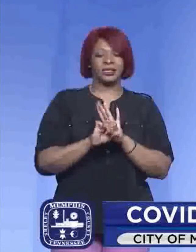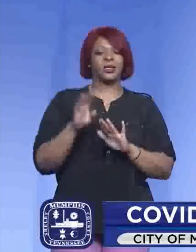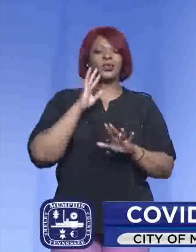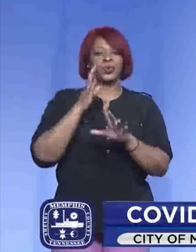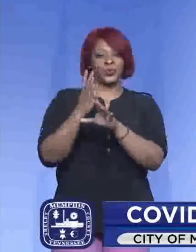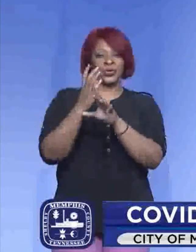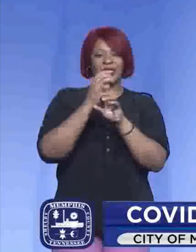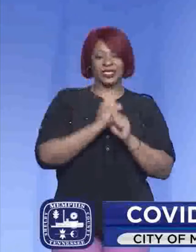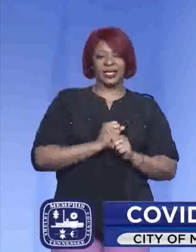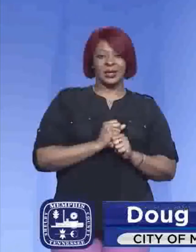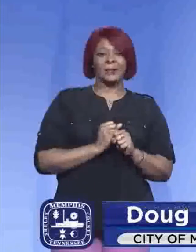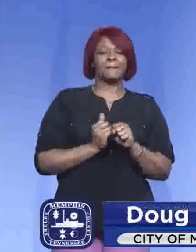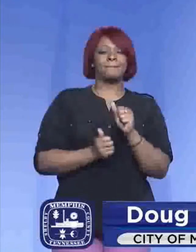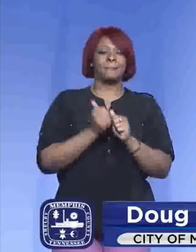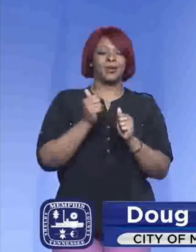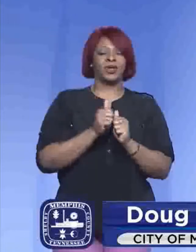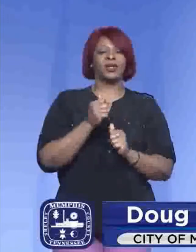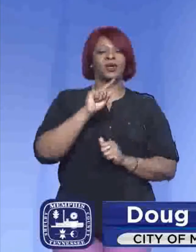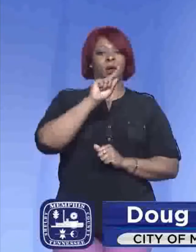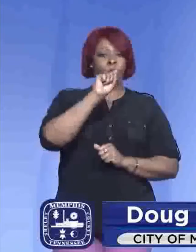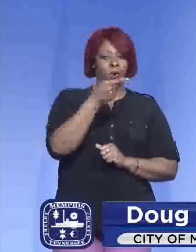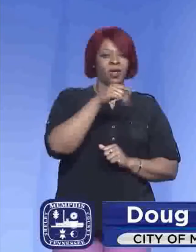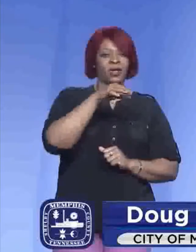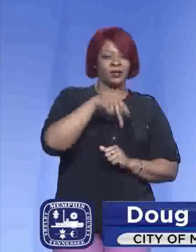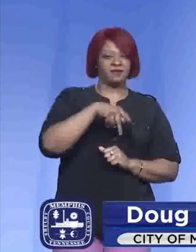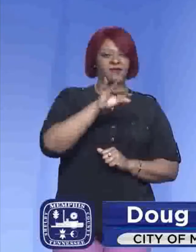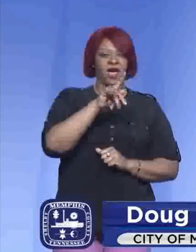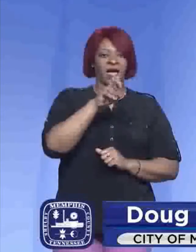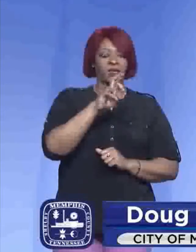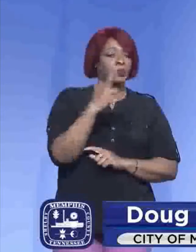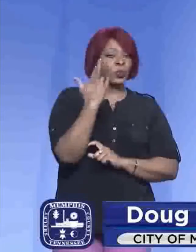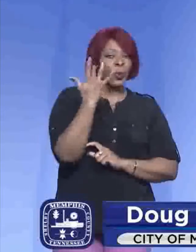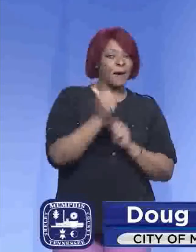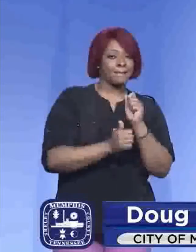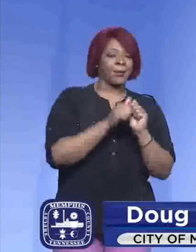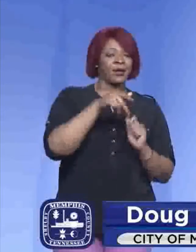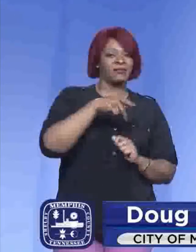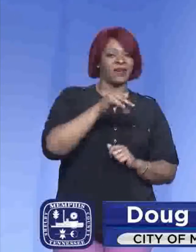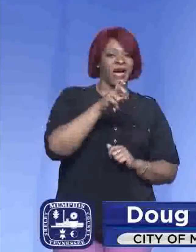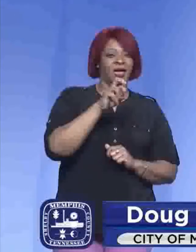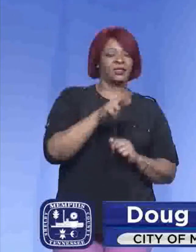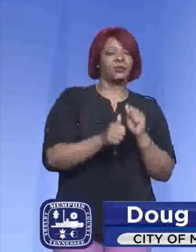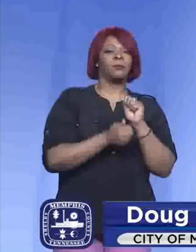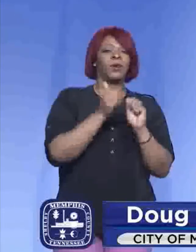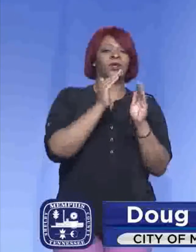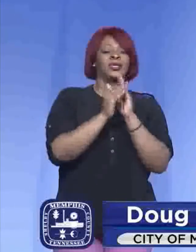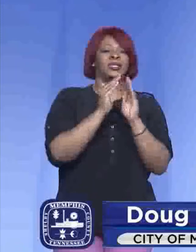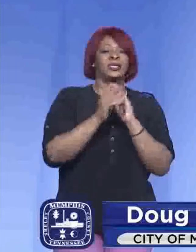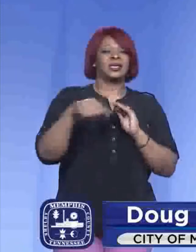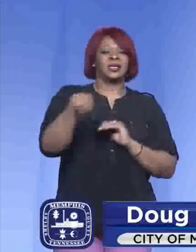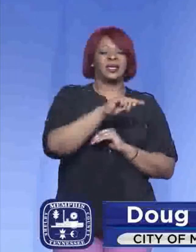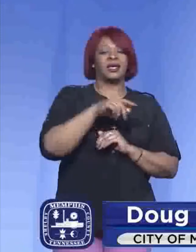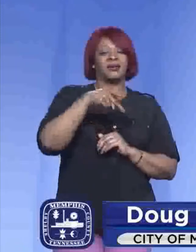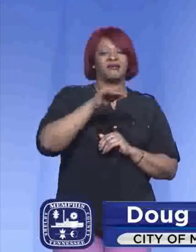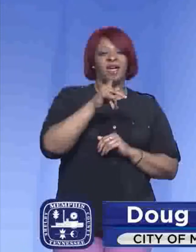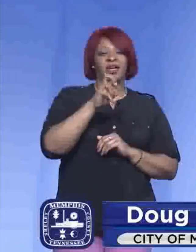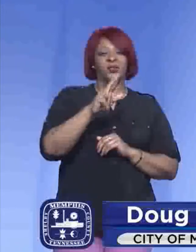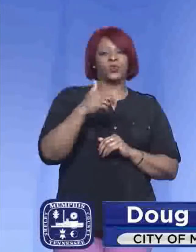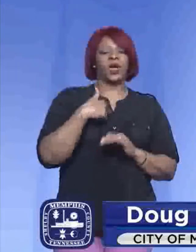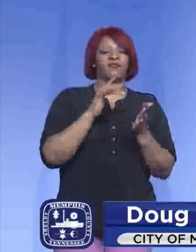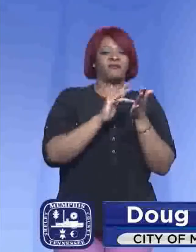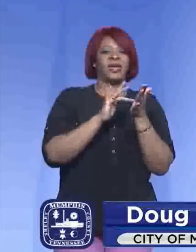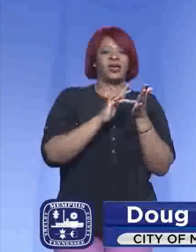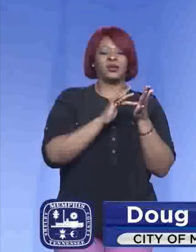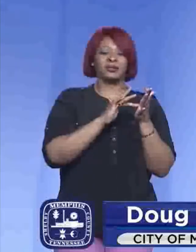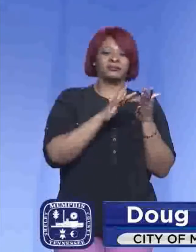receiving predominantly Pfizer. One of the reasons is that the large metros are receiving Pfizer. We have the medical